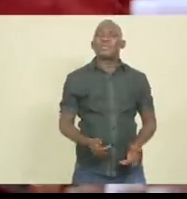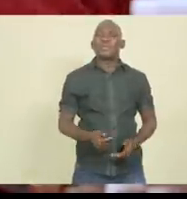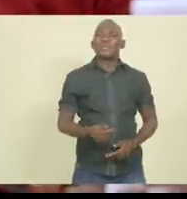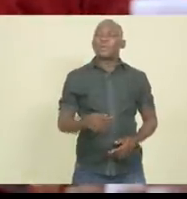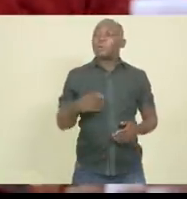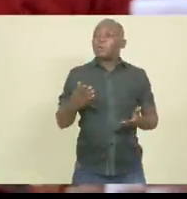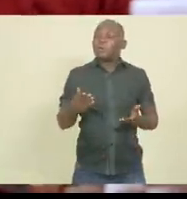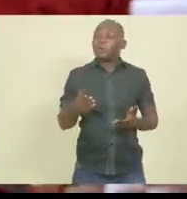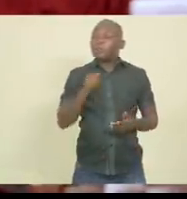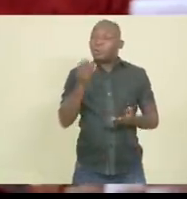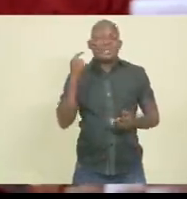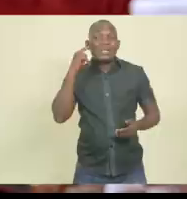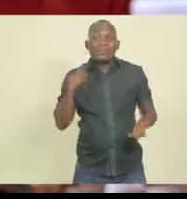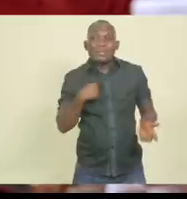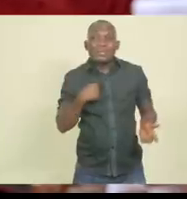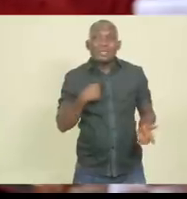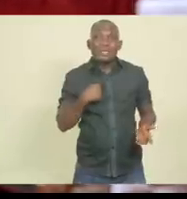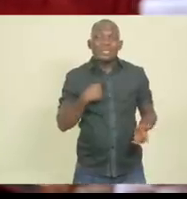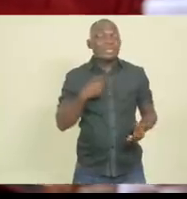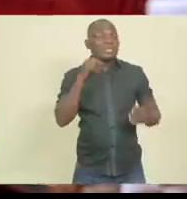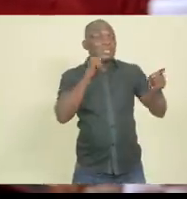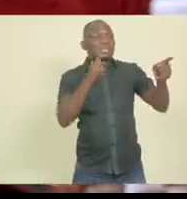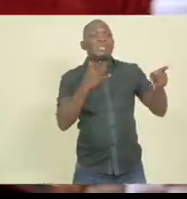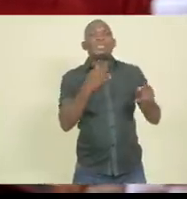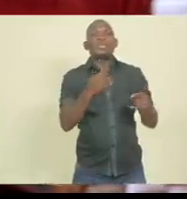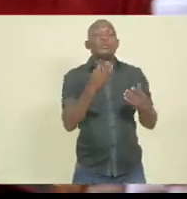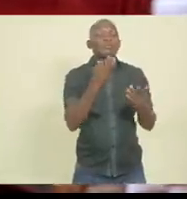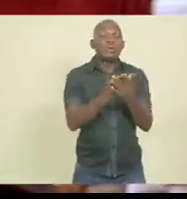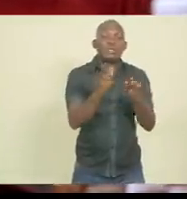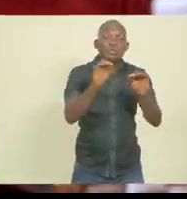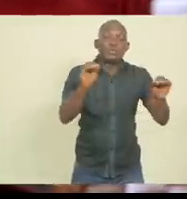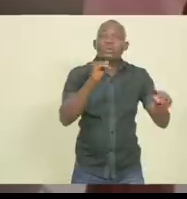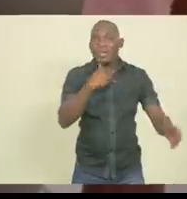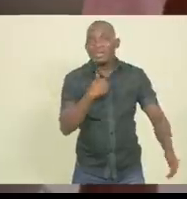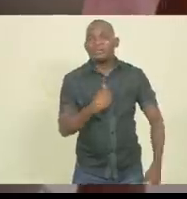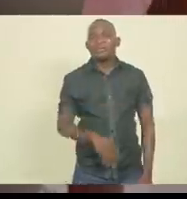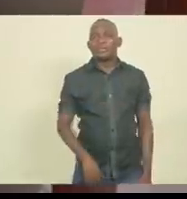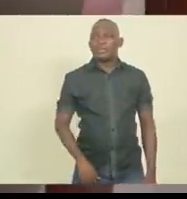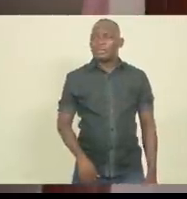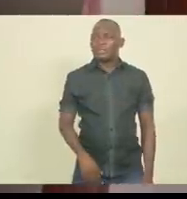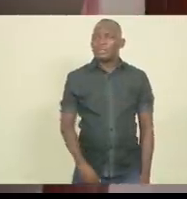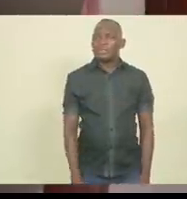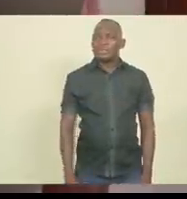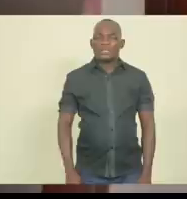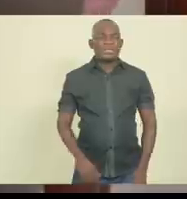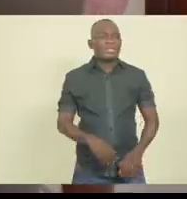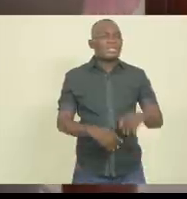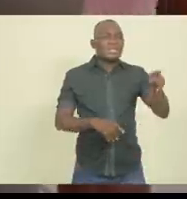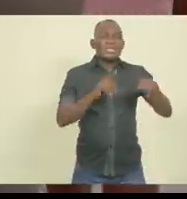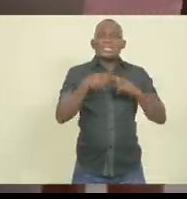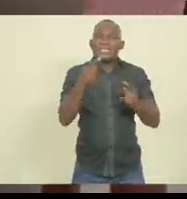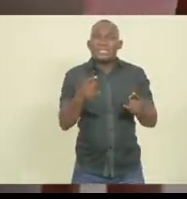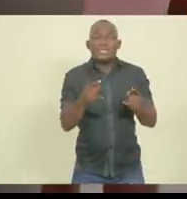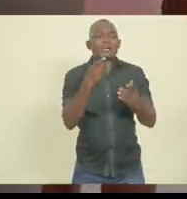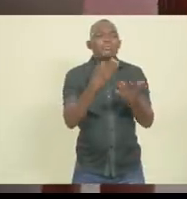Well, whether you want to hear it or not, she needs a new pair. There is no money for that. But you know, without it, she cannot see anything. There is